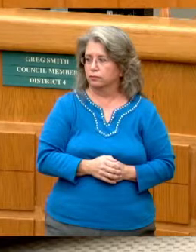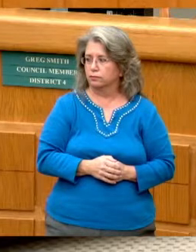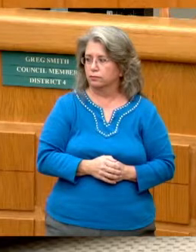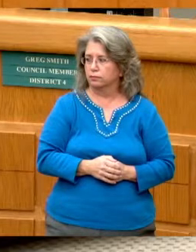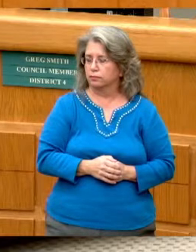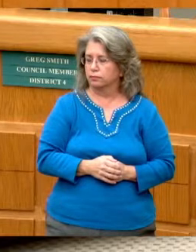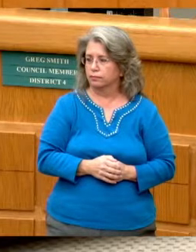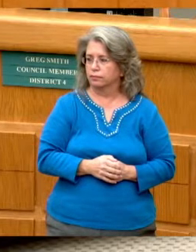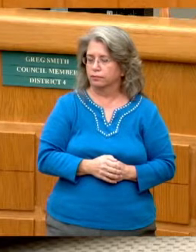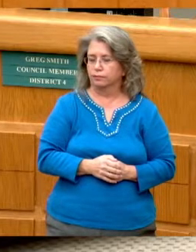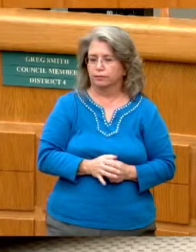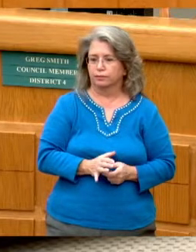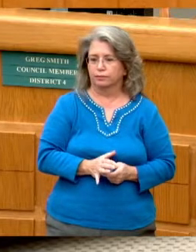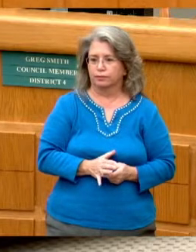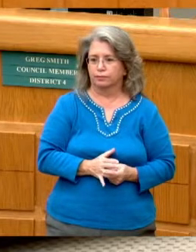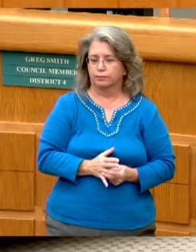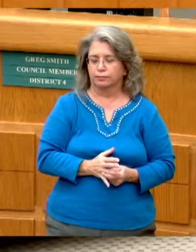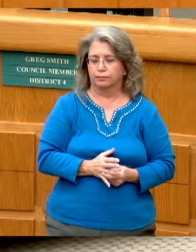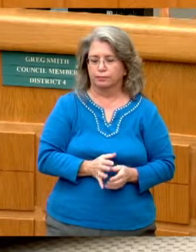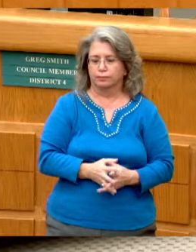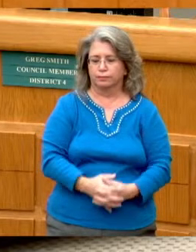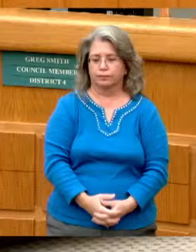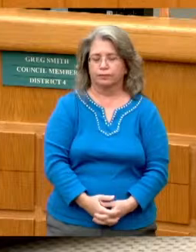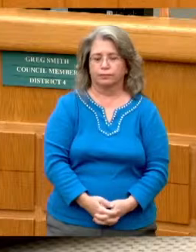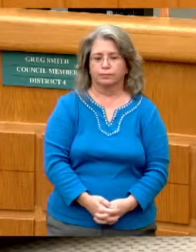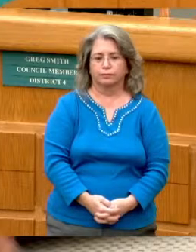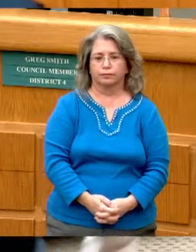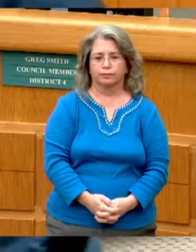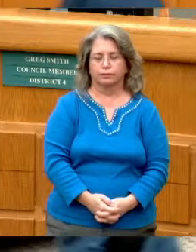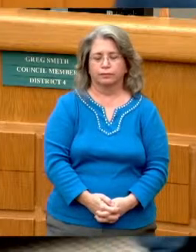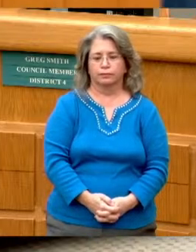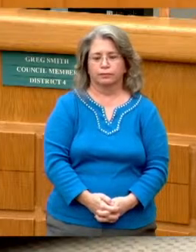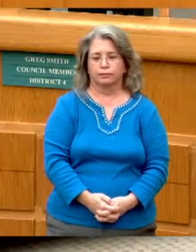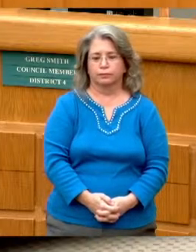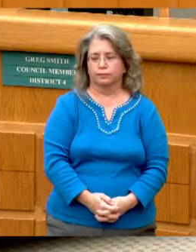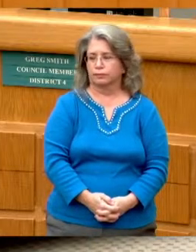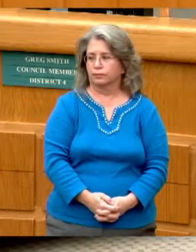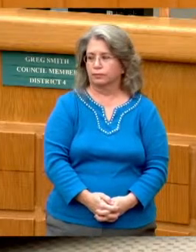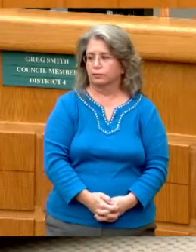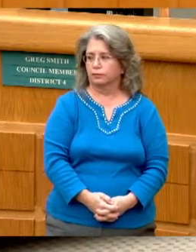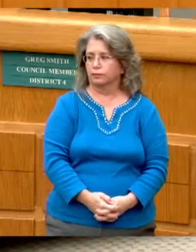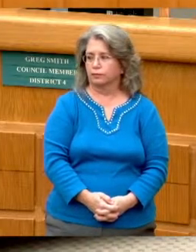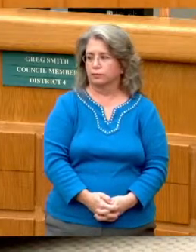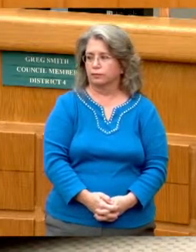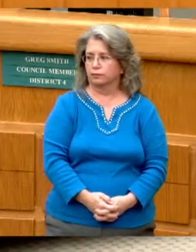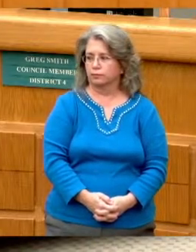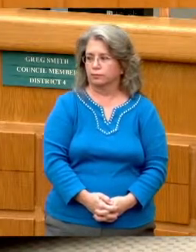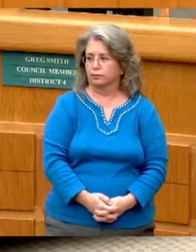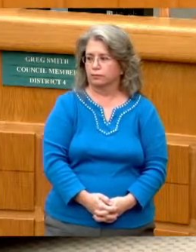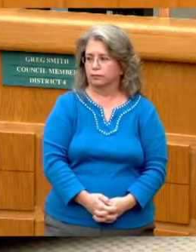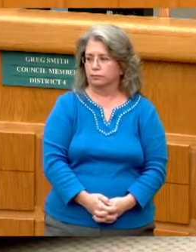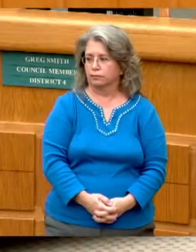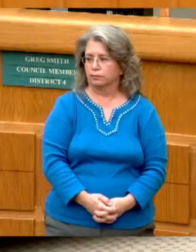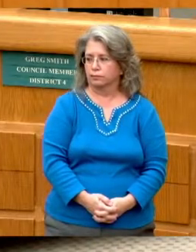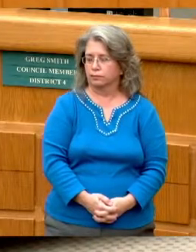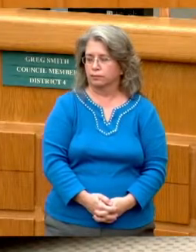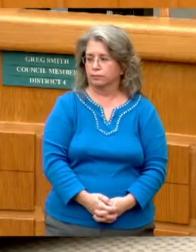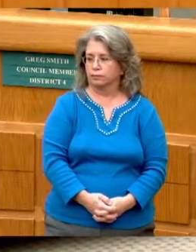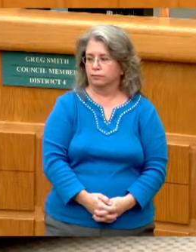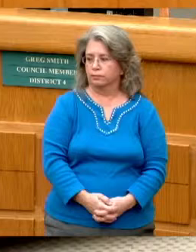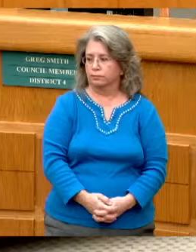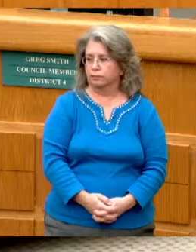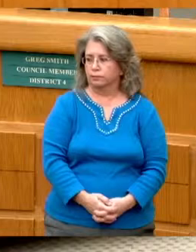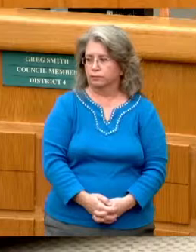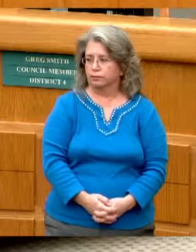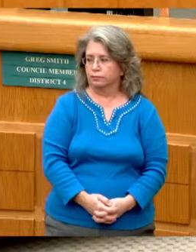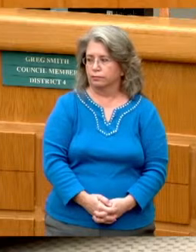algunas noticias interesantes. Esta mañana supimos que el condado de Nueces recibiría un segundo envío de la vacuna Moderna.